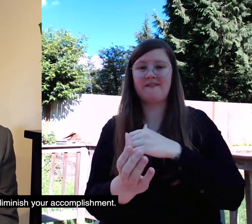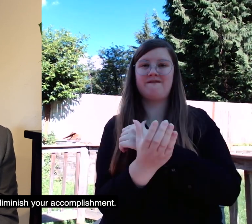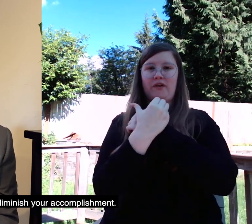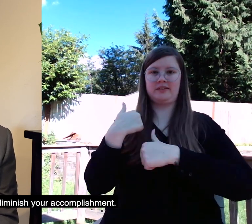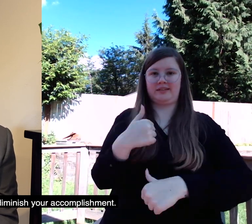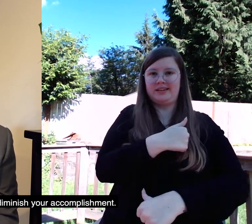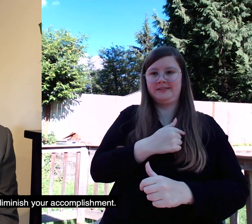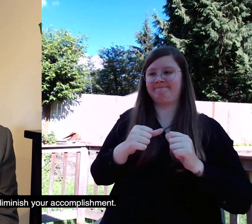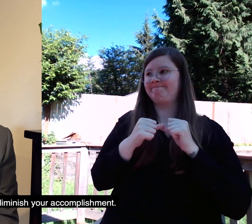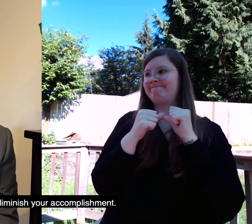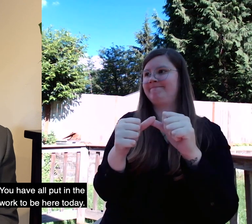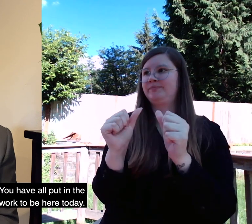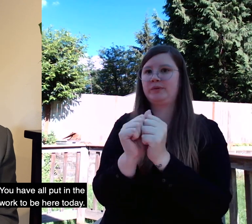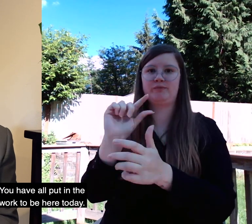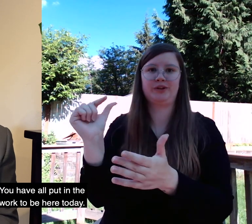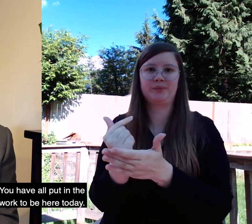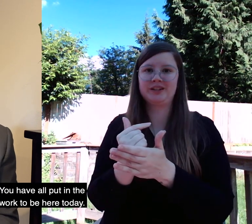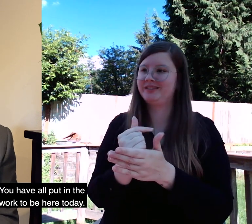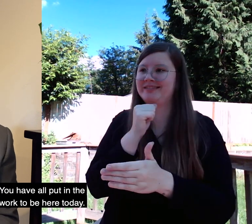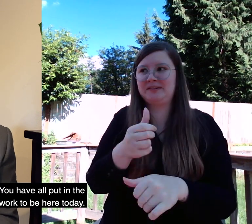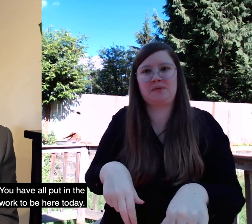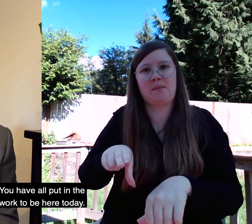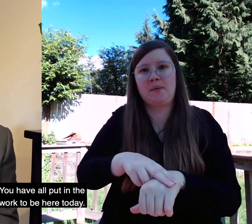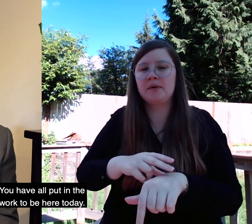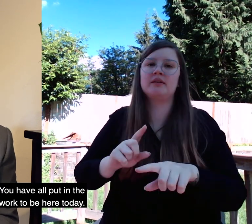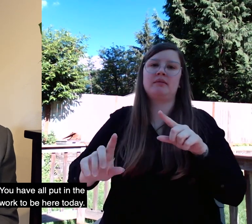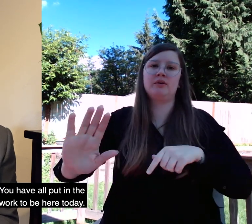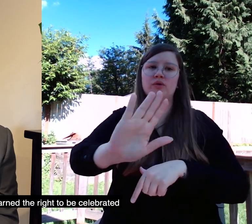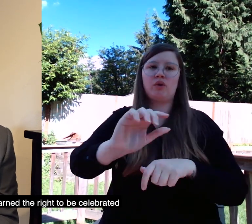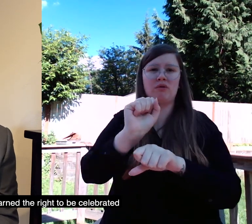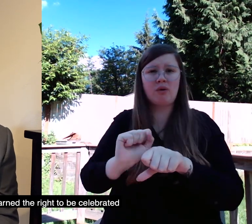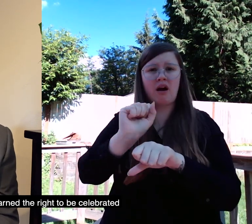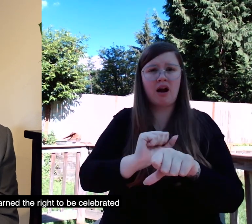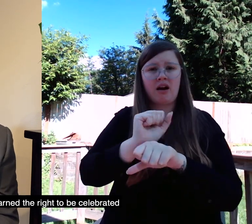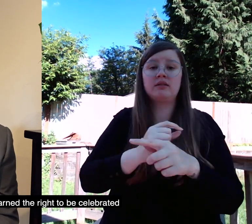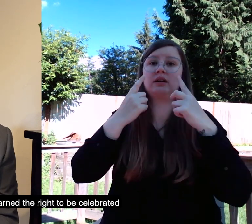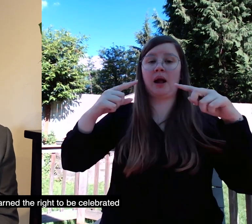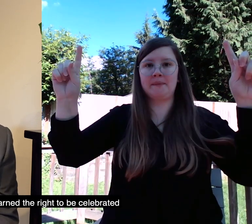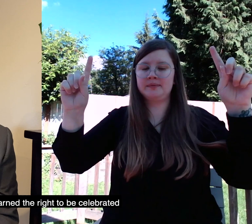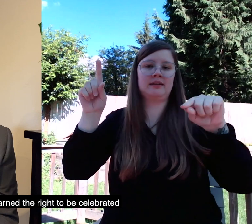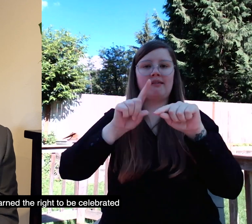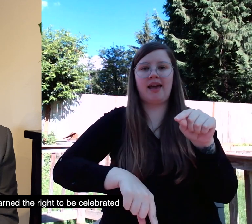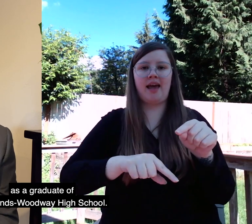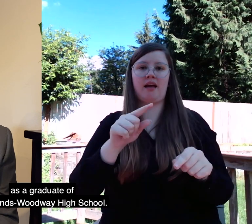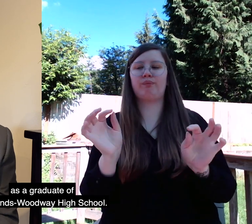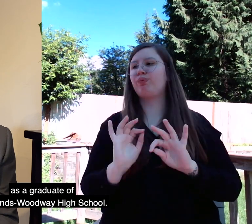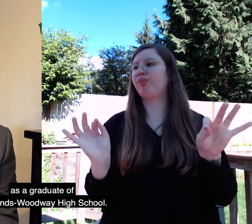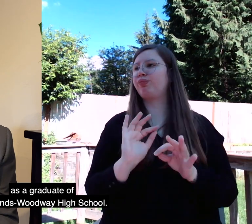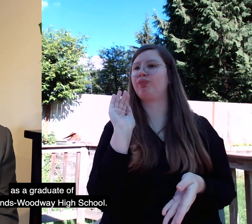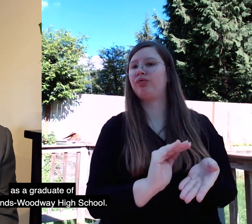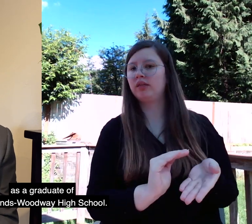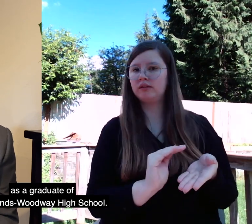pandemic cannot diminish your accomplishment. You have all put in the work to be here today. You have earned the right to be celebrated as